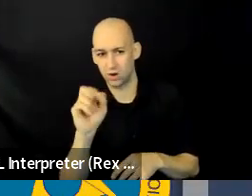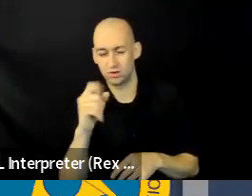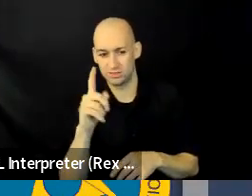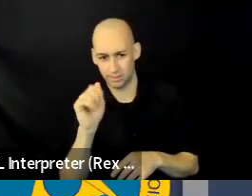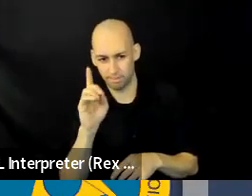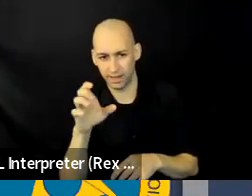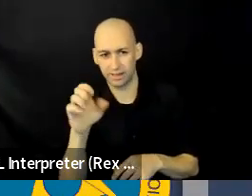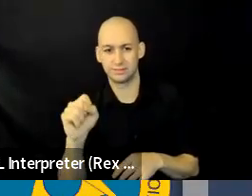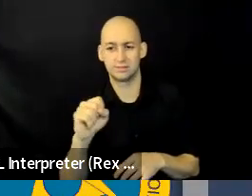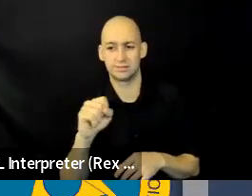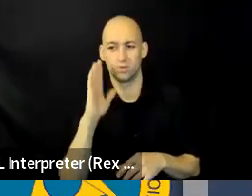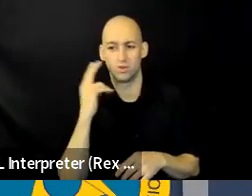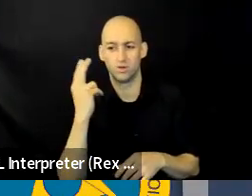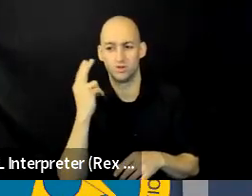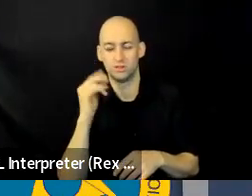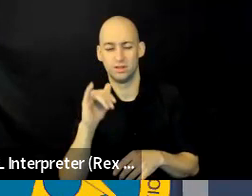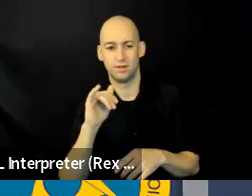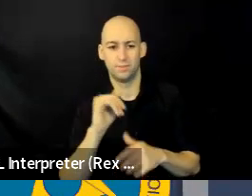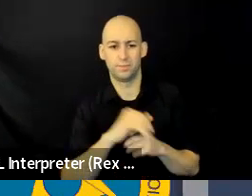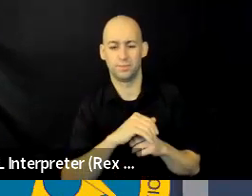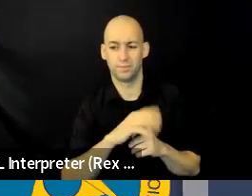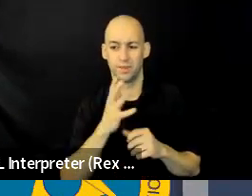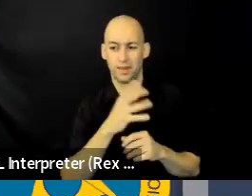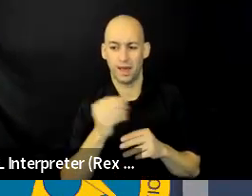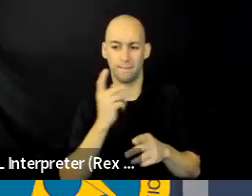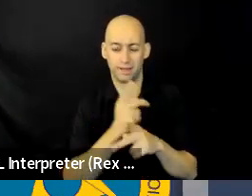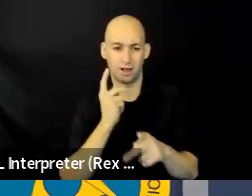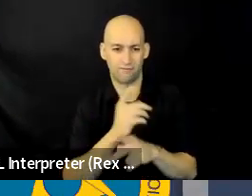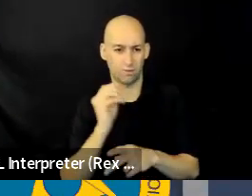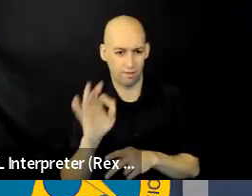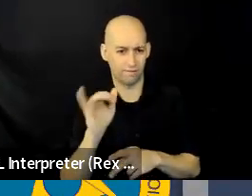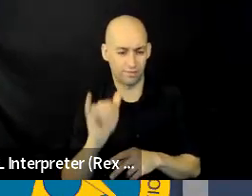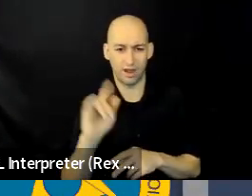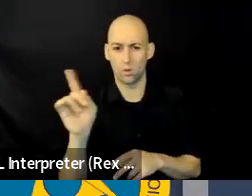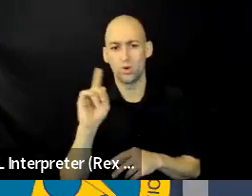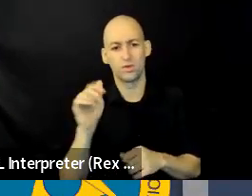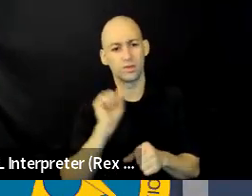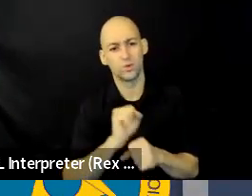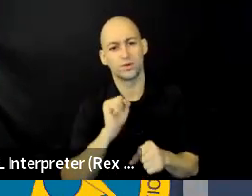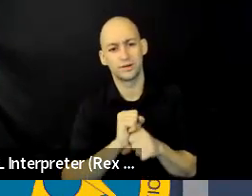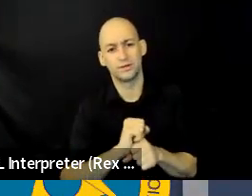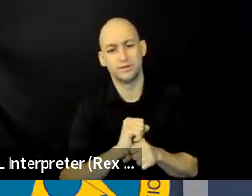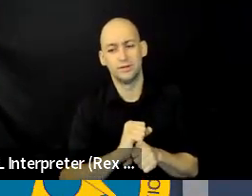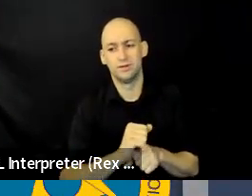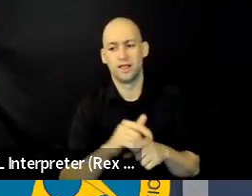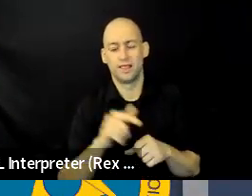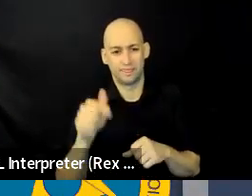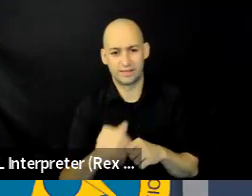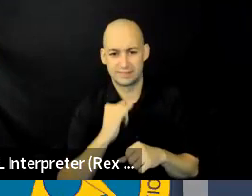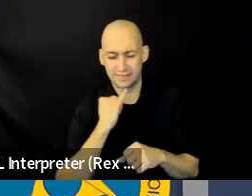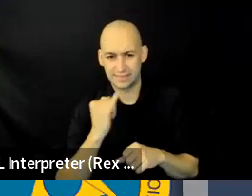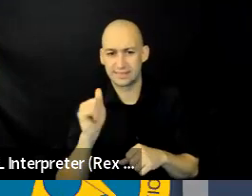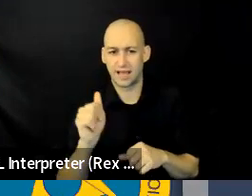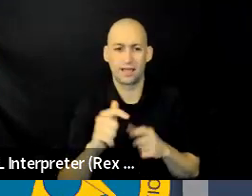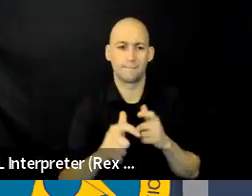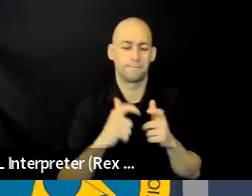EIR report right, they're going to use air spades and be careful of where they are working. So this is a